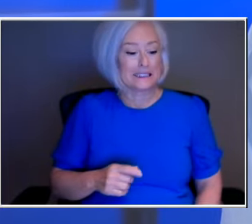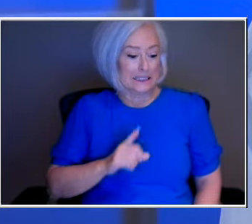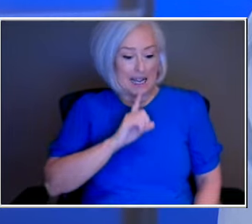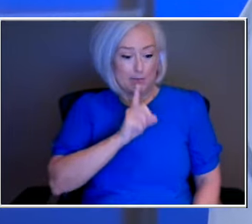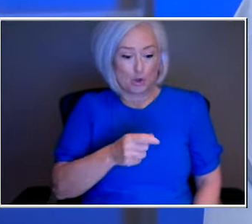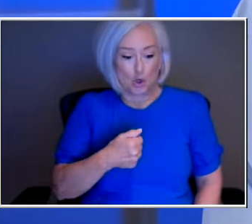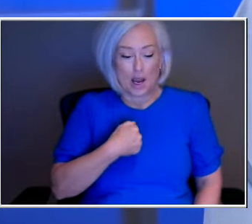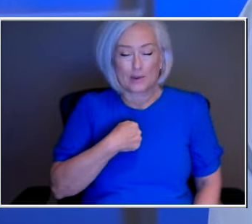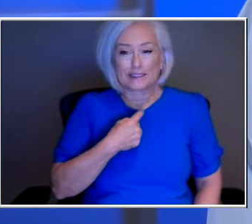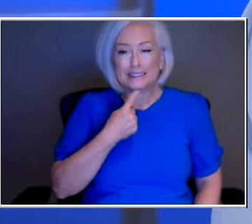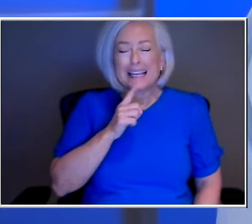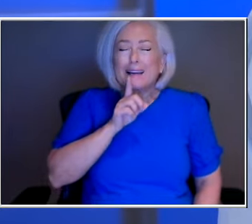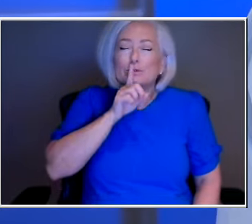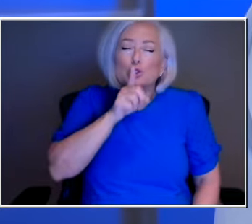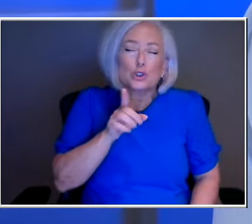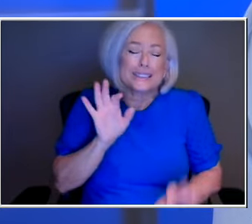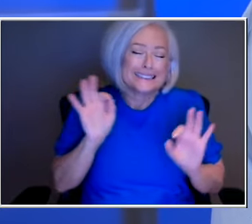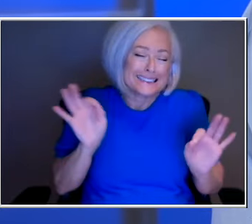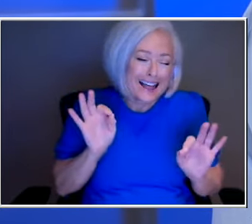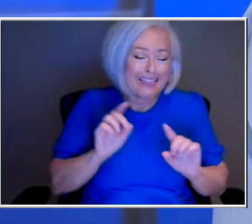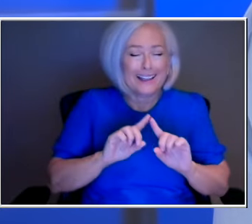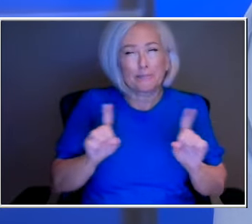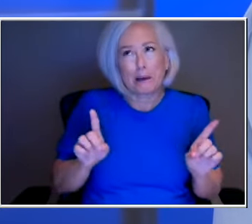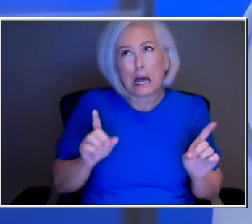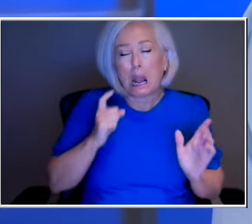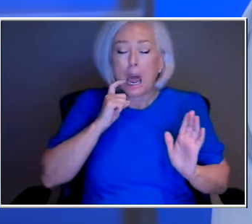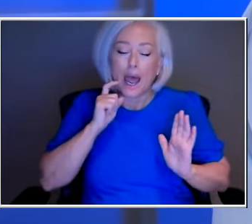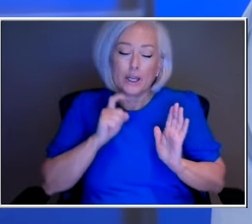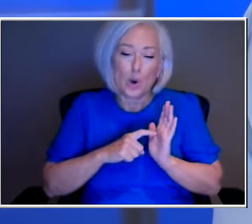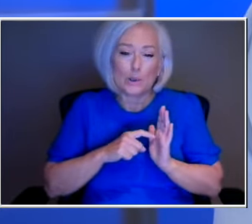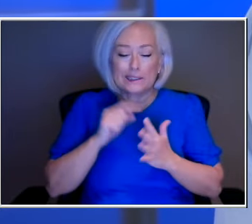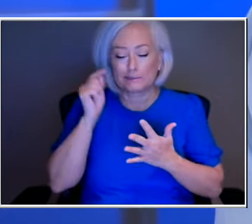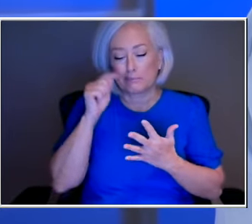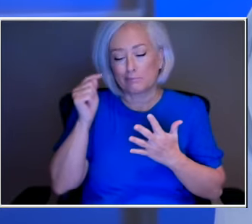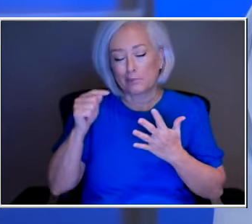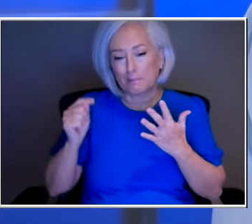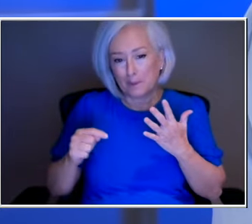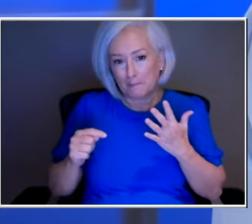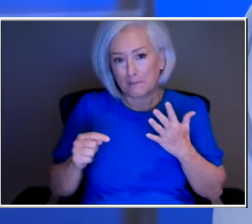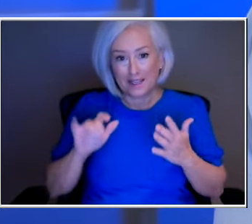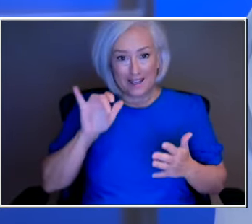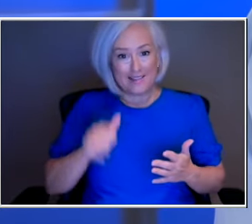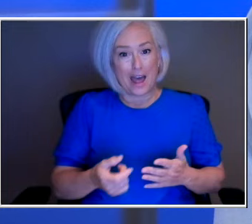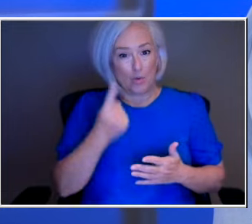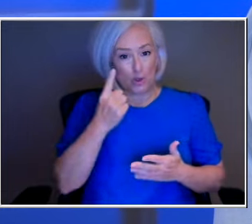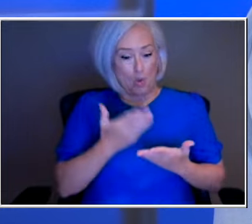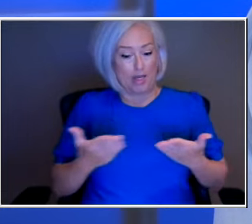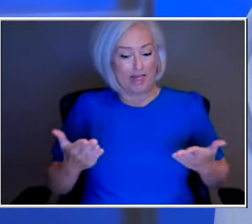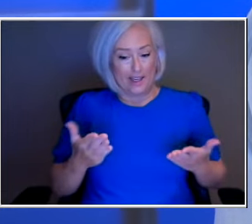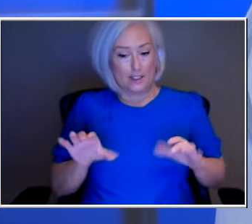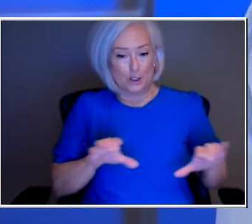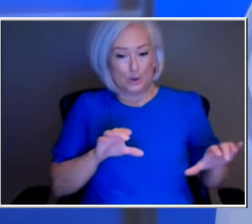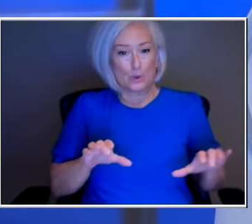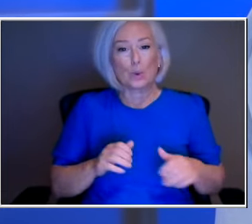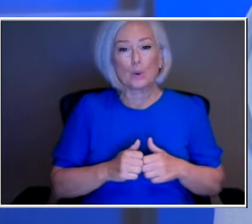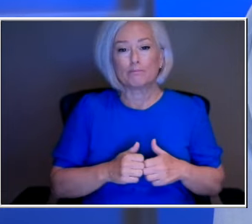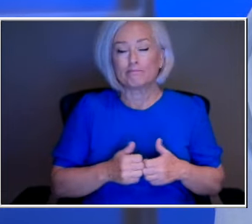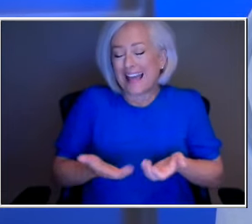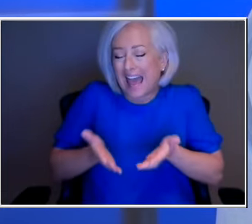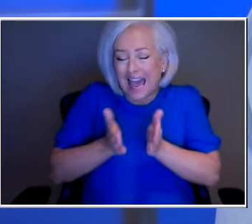nothing, but hey, I noticed this. And so I think that would be one message, is to just just ask. There's no